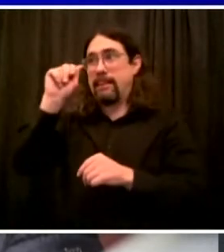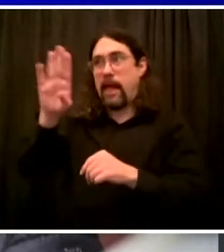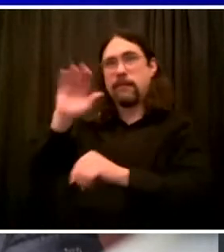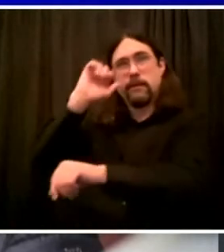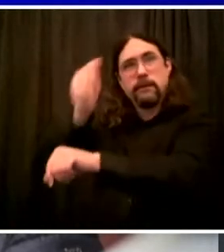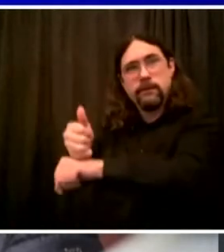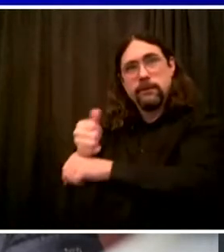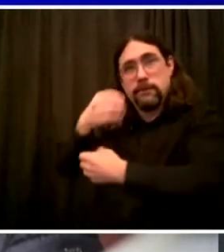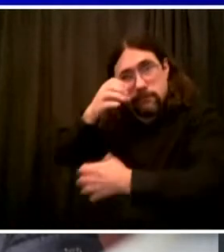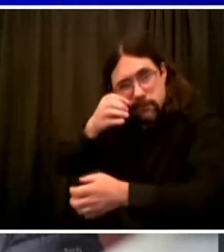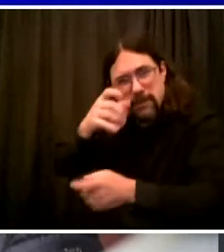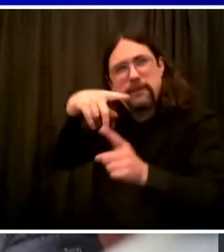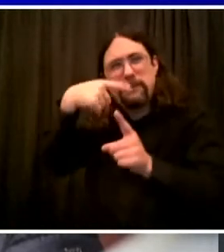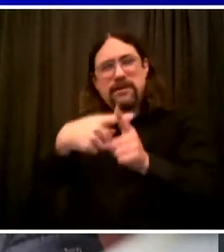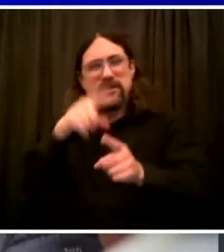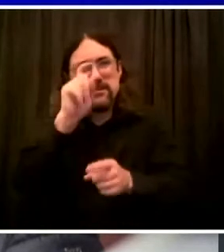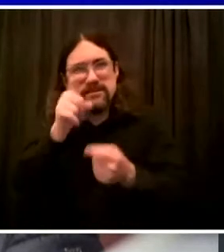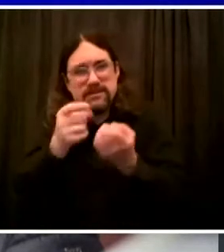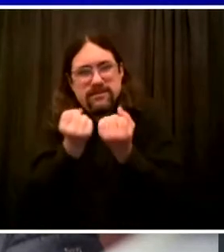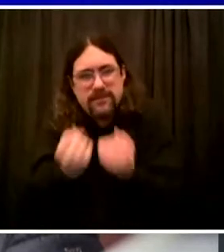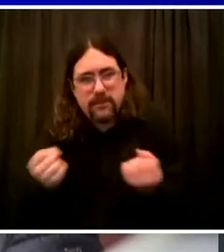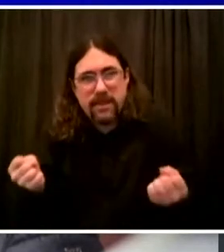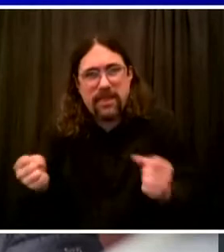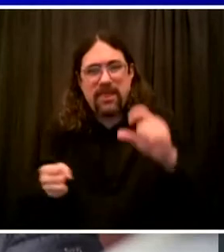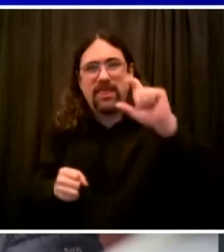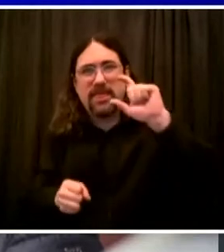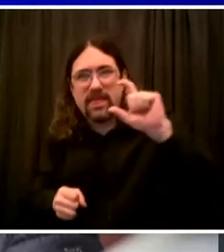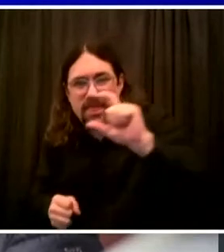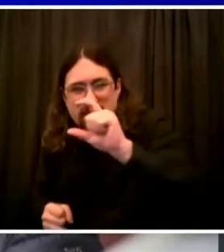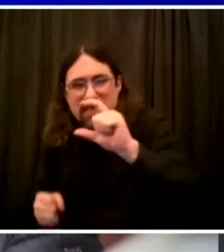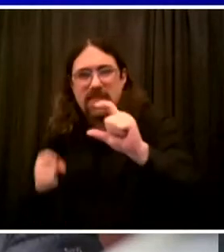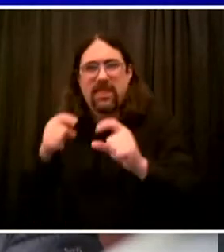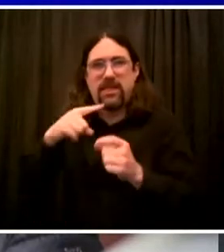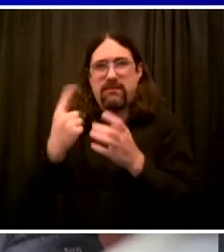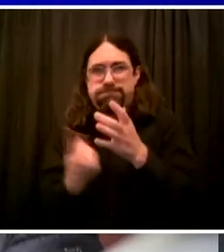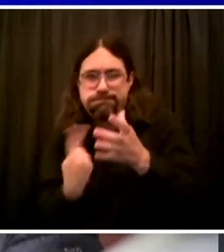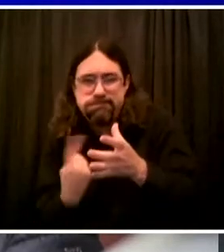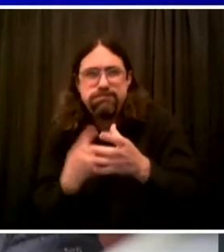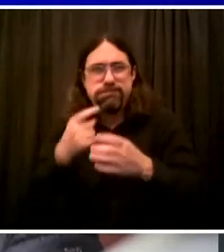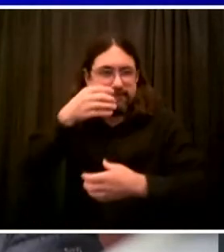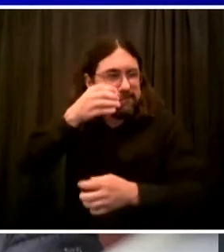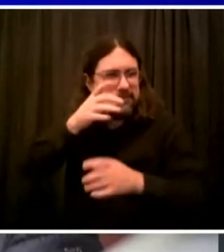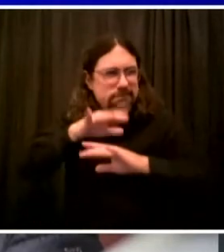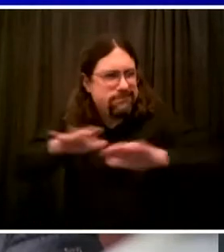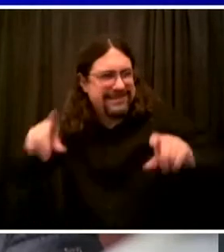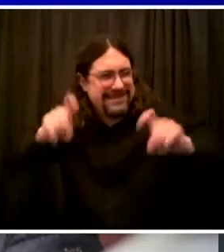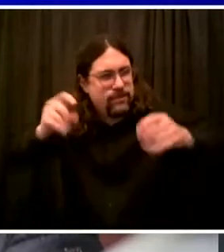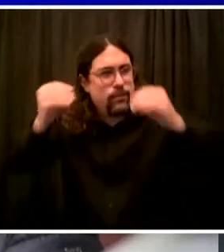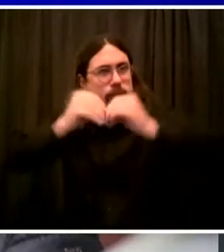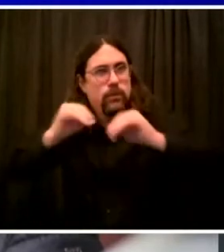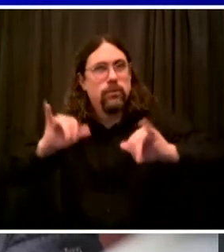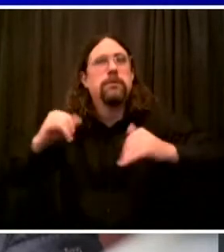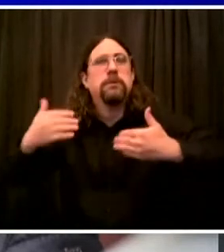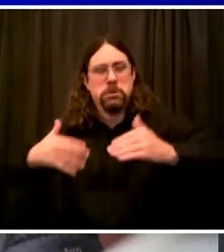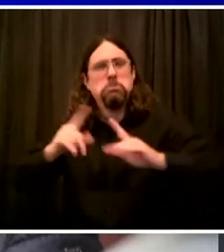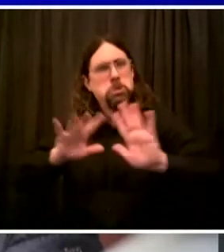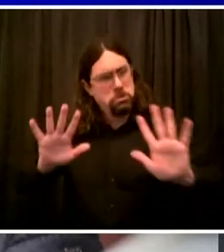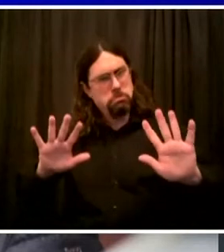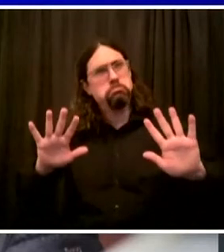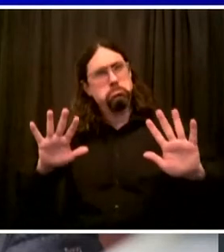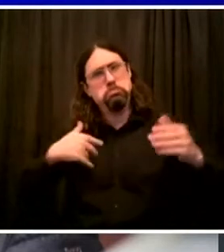testing. Now, given that we have more capacity all the time, we want to now start to encourage more and more people to get